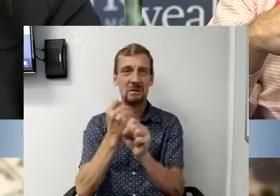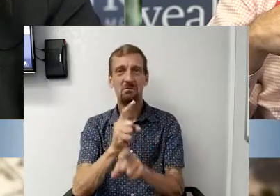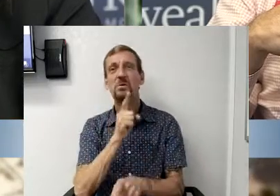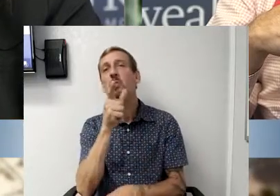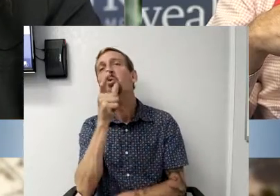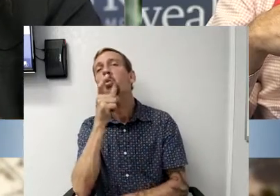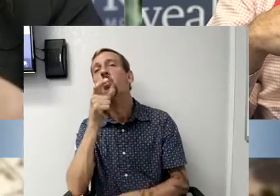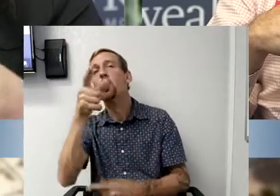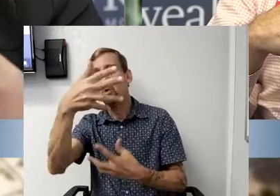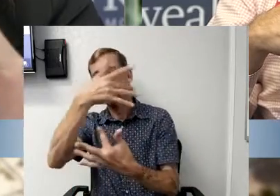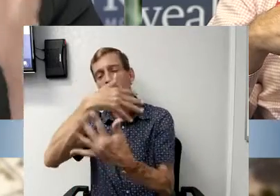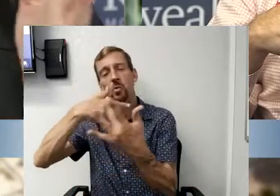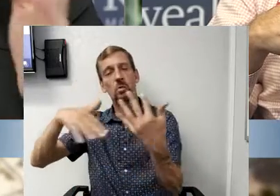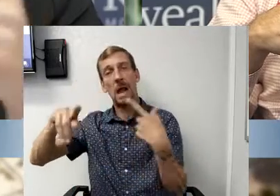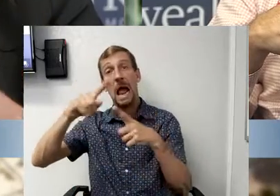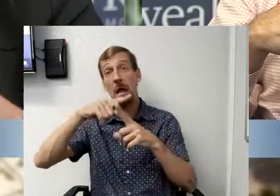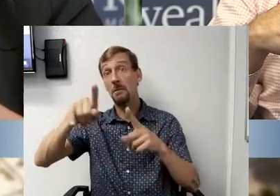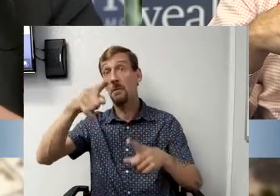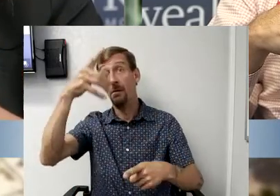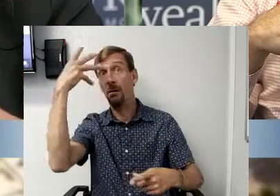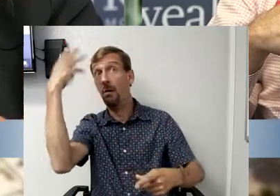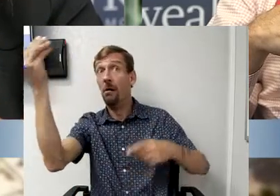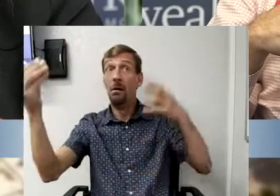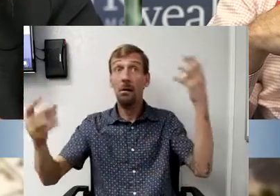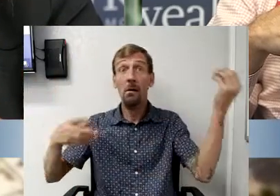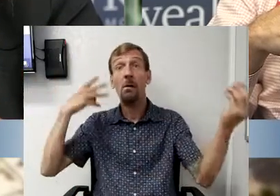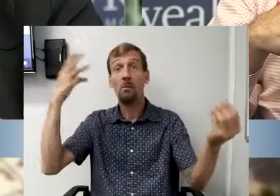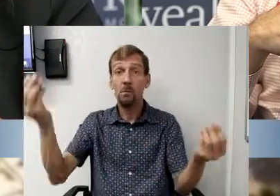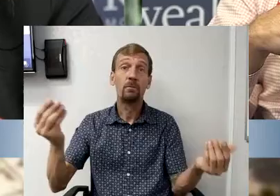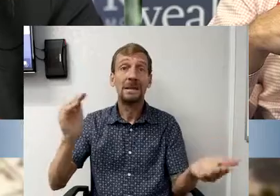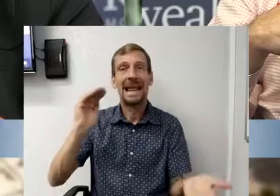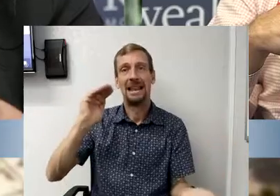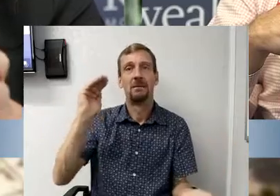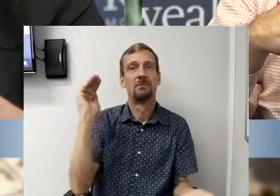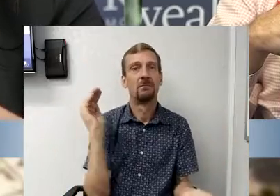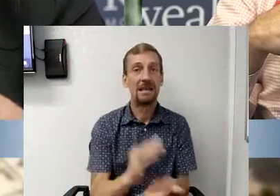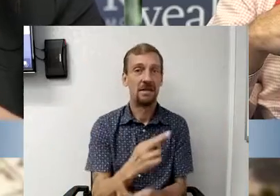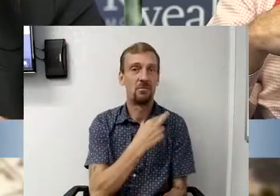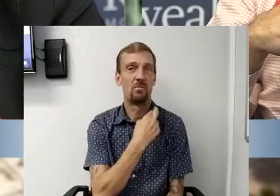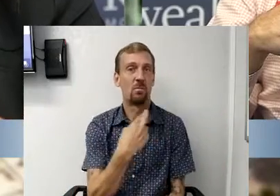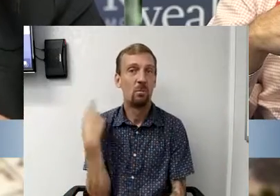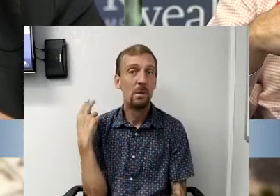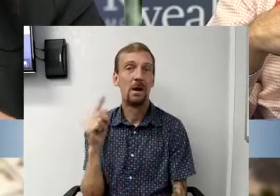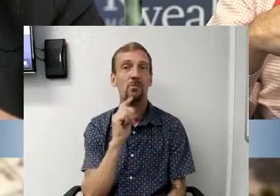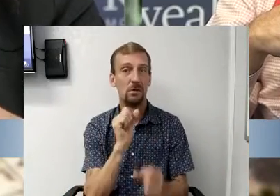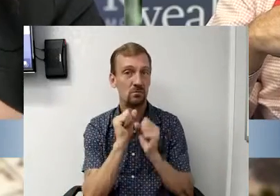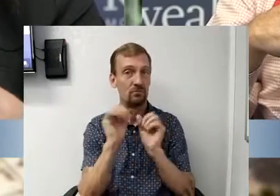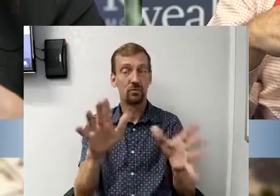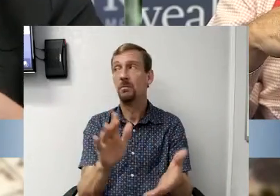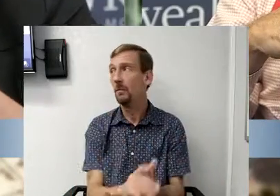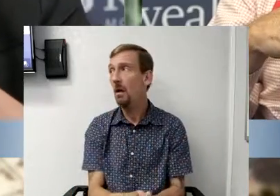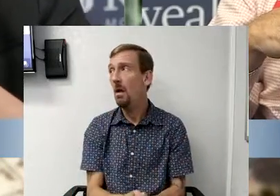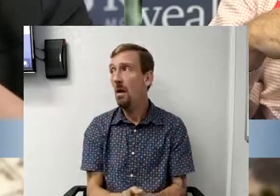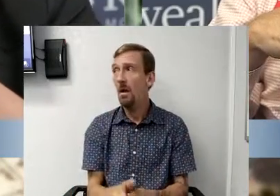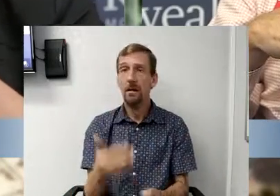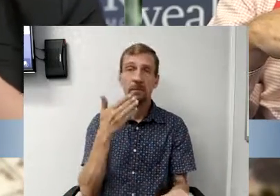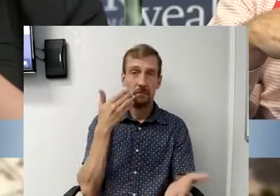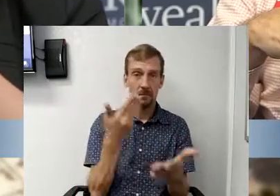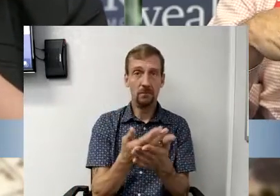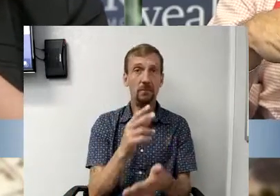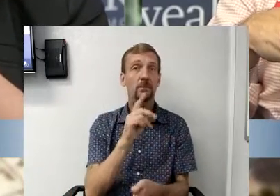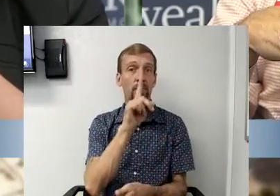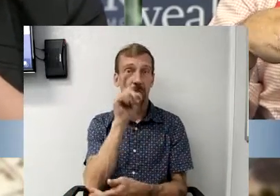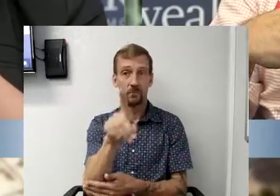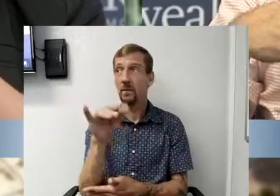you're around. But outside is definitely a much less risk of transmission. I love that question because I'm a